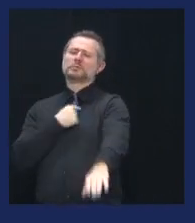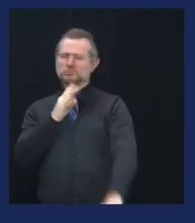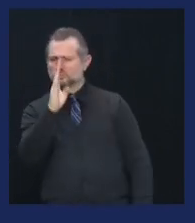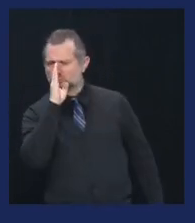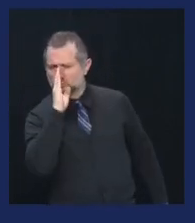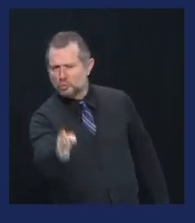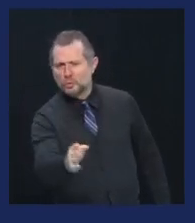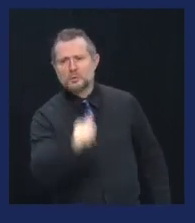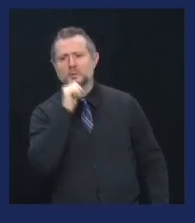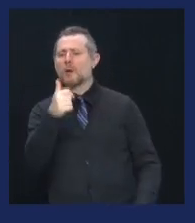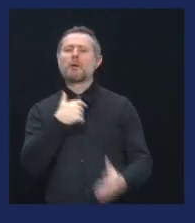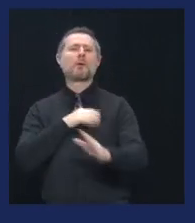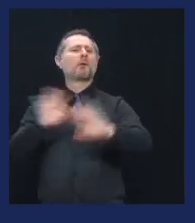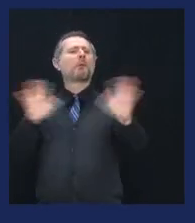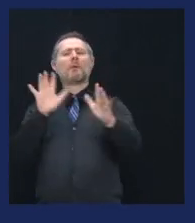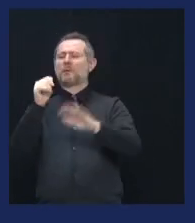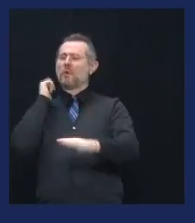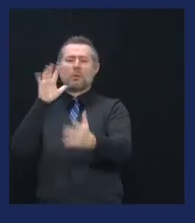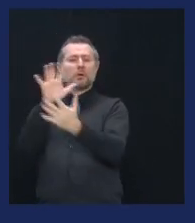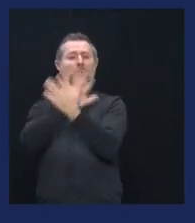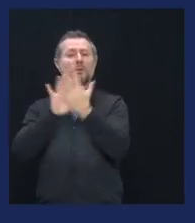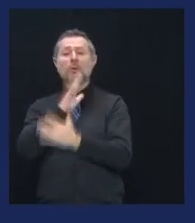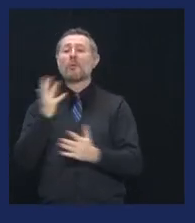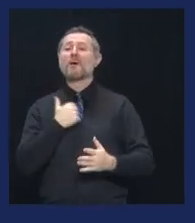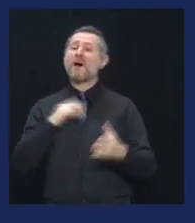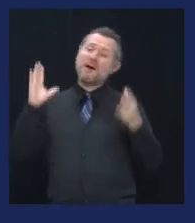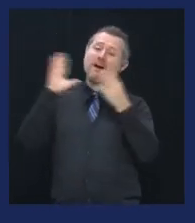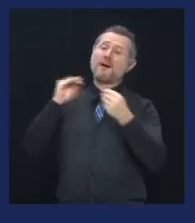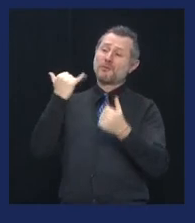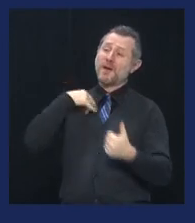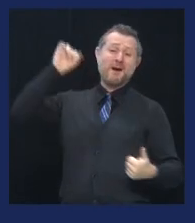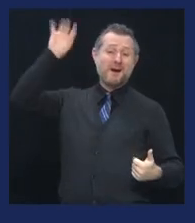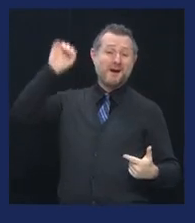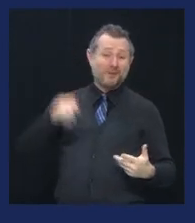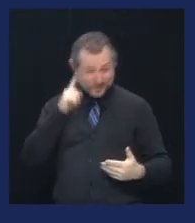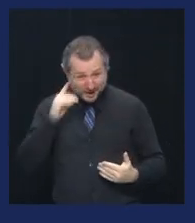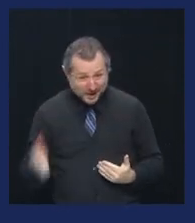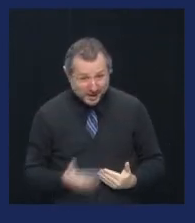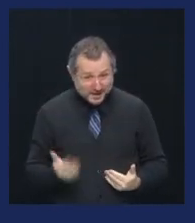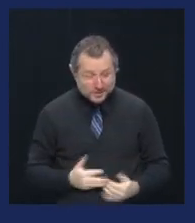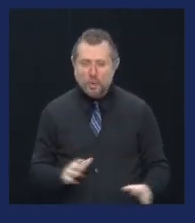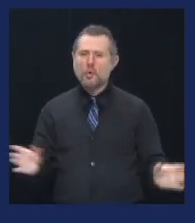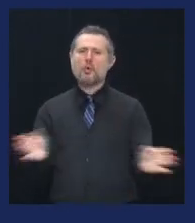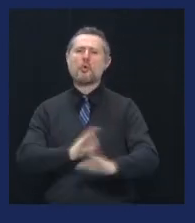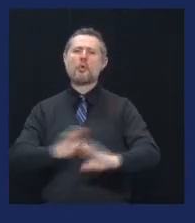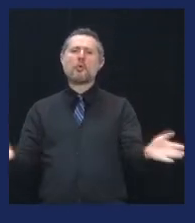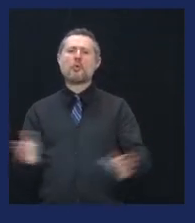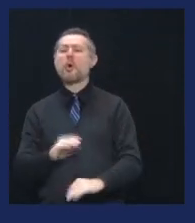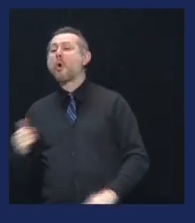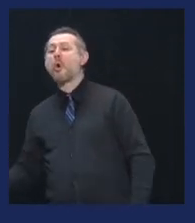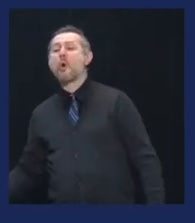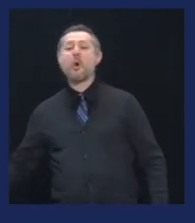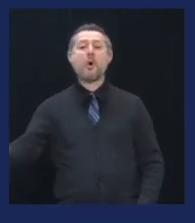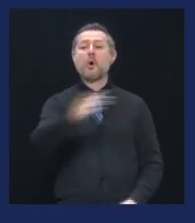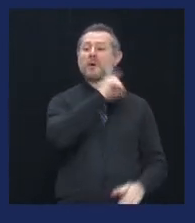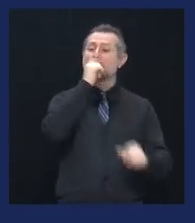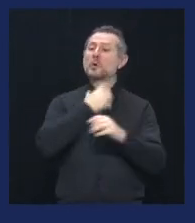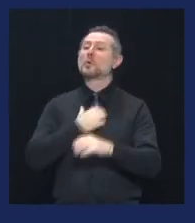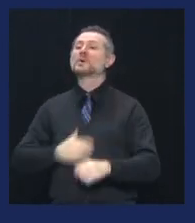I have outlined today will be easy. We've all dreamed about turning back the calendar to pre-COVID